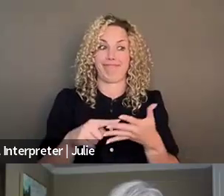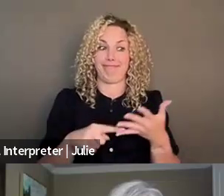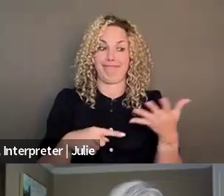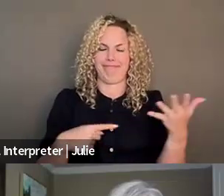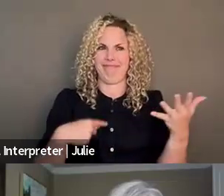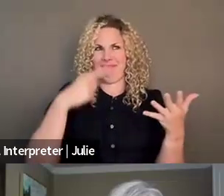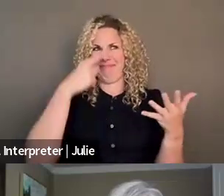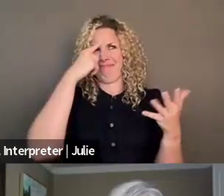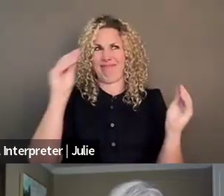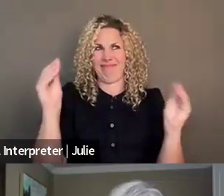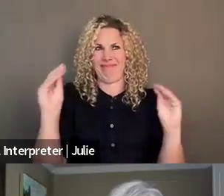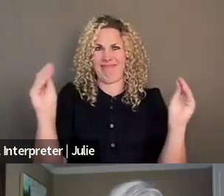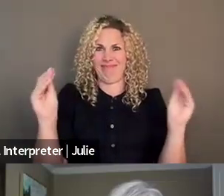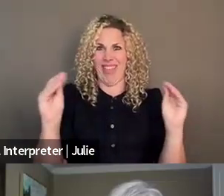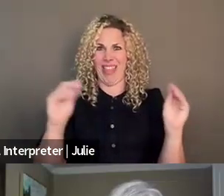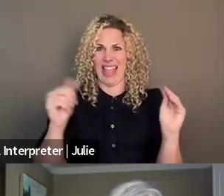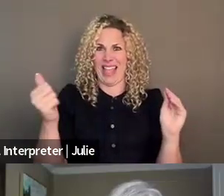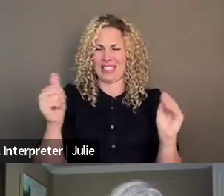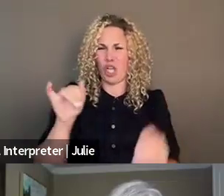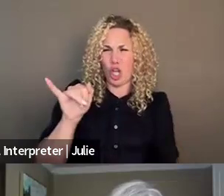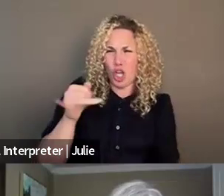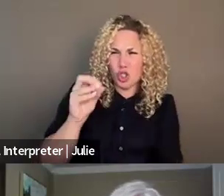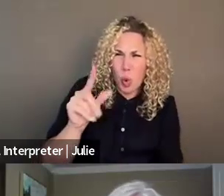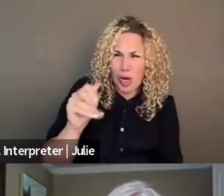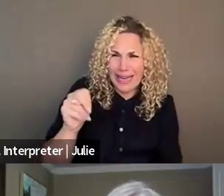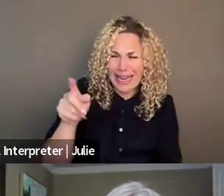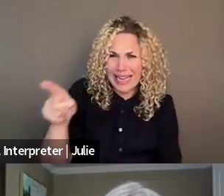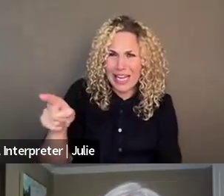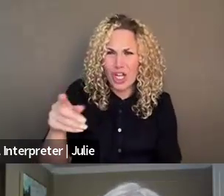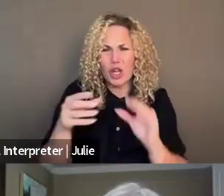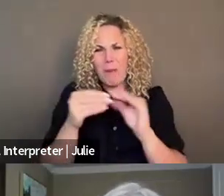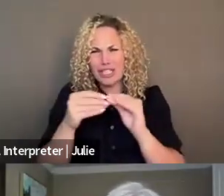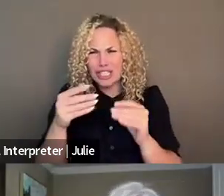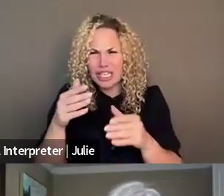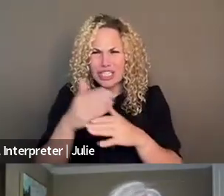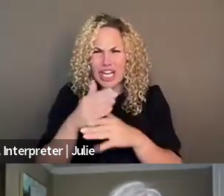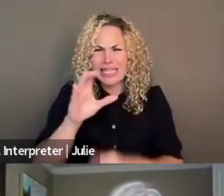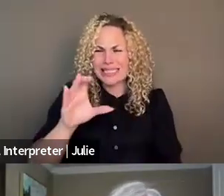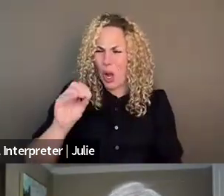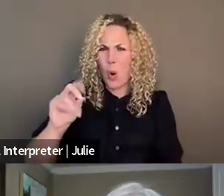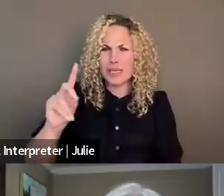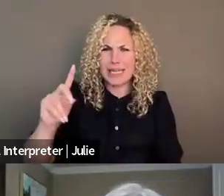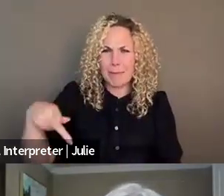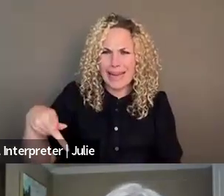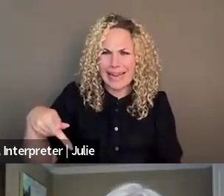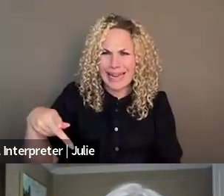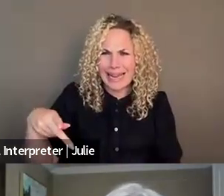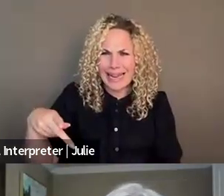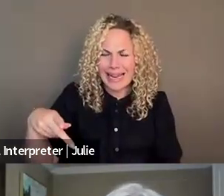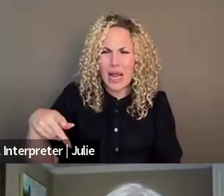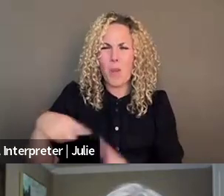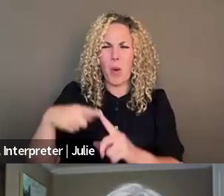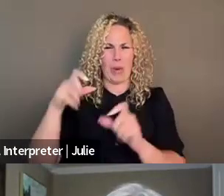I don't believe we had anything else on our agenda. Jordan, I think we had mentioned that we might share some of the CRDP stuff, but I guess we